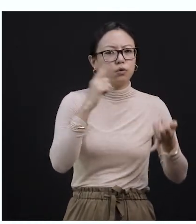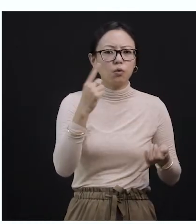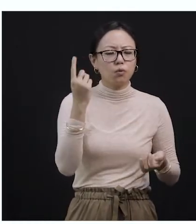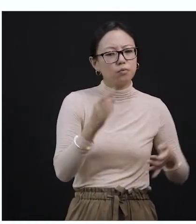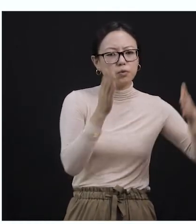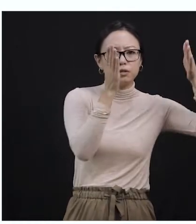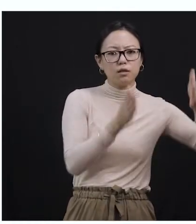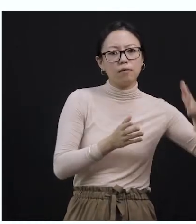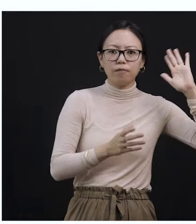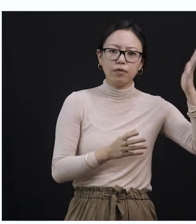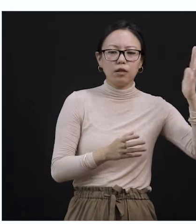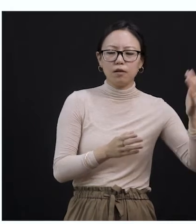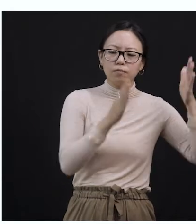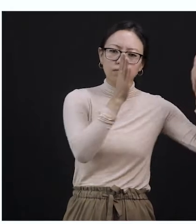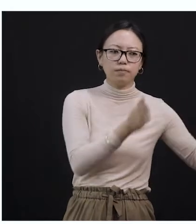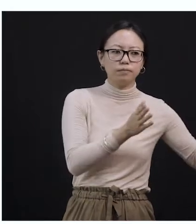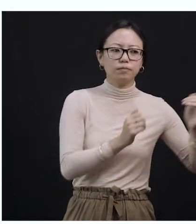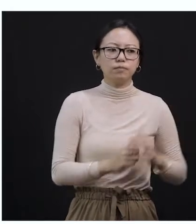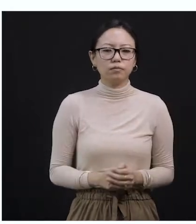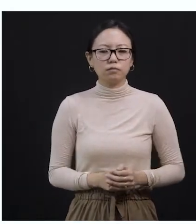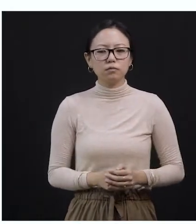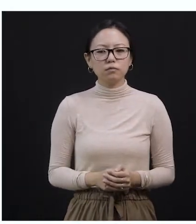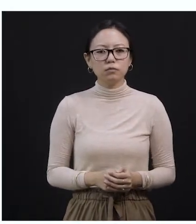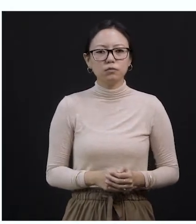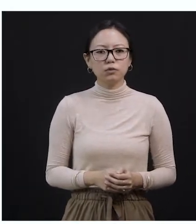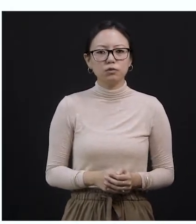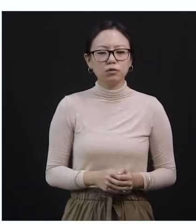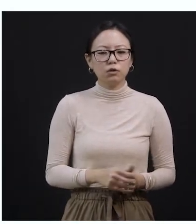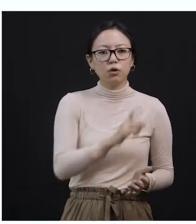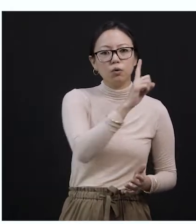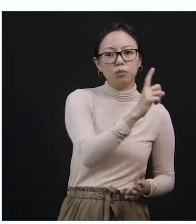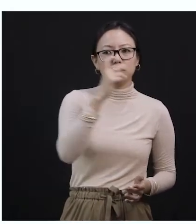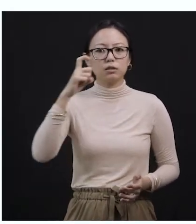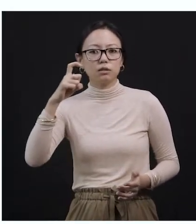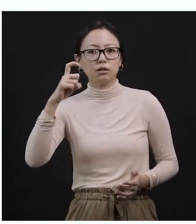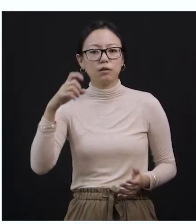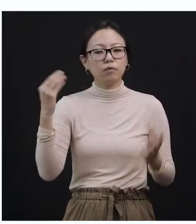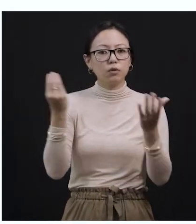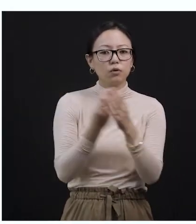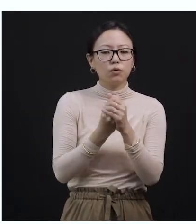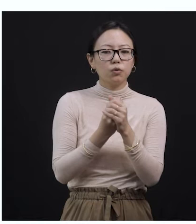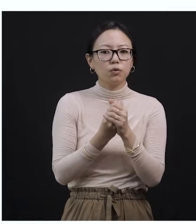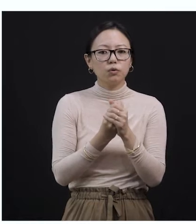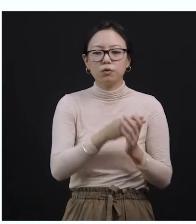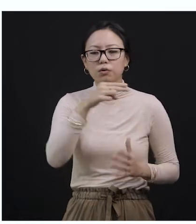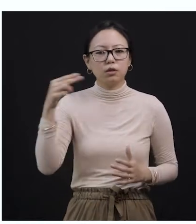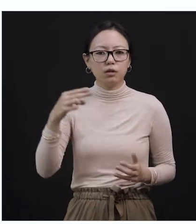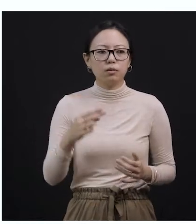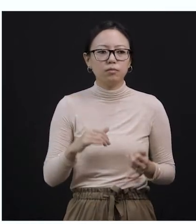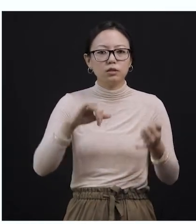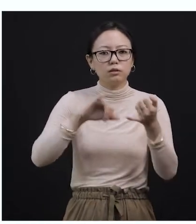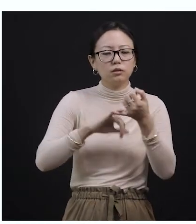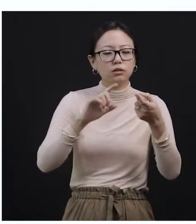the left. All right? So when we combine these two, we can read this number as 1